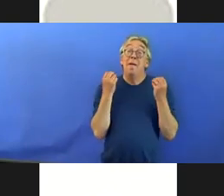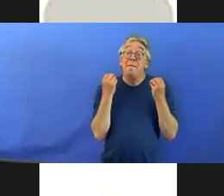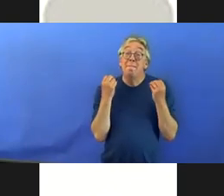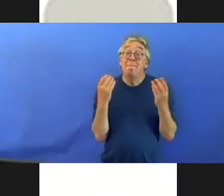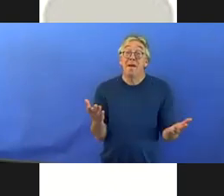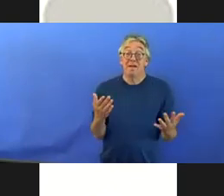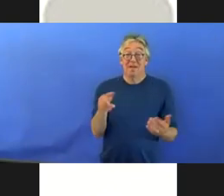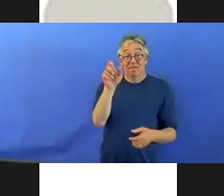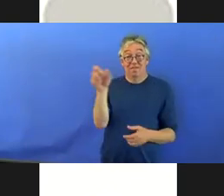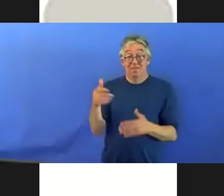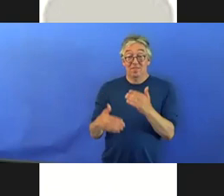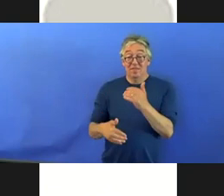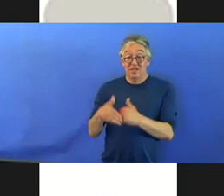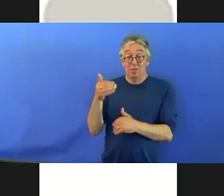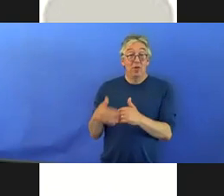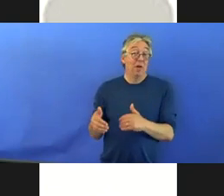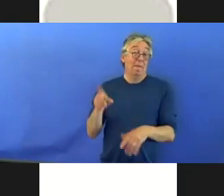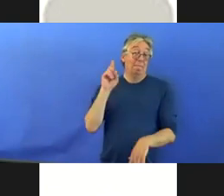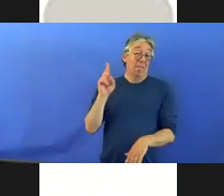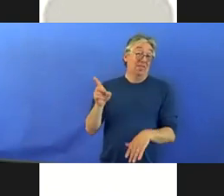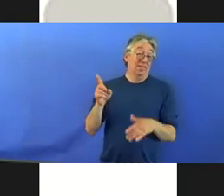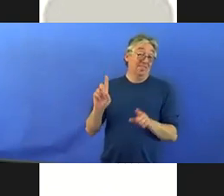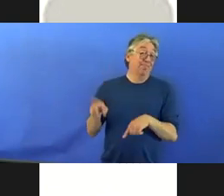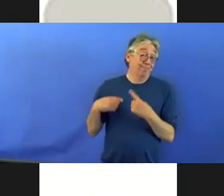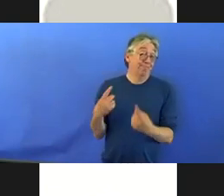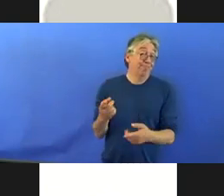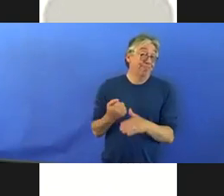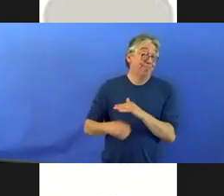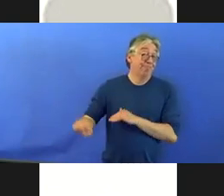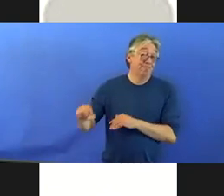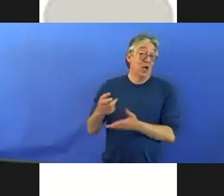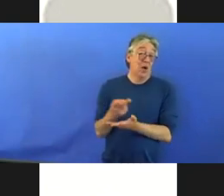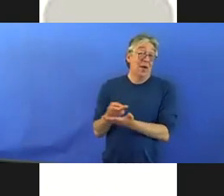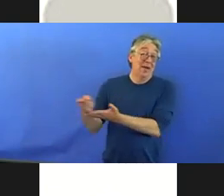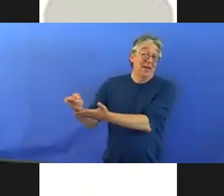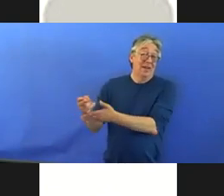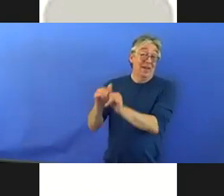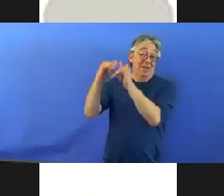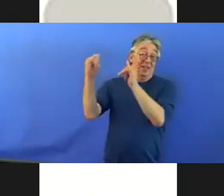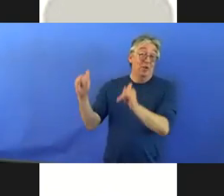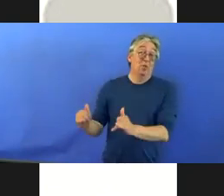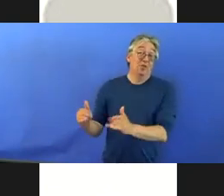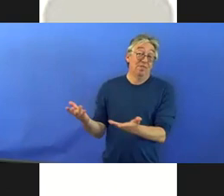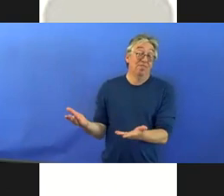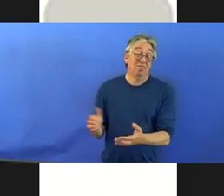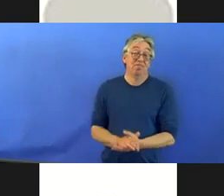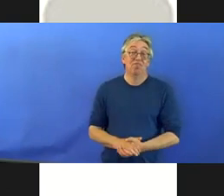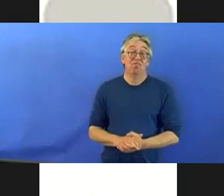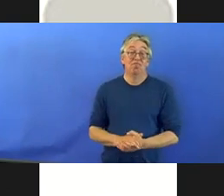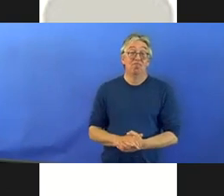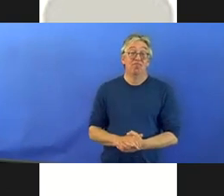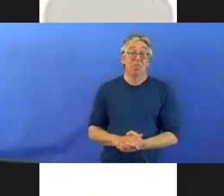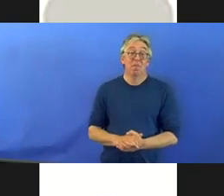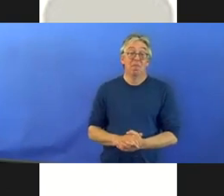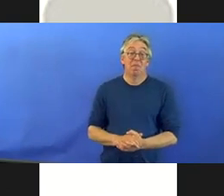forced to live in institutions even now. I have been especially approaching special wards for people